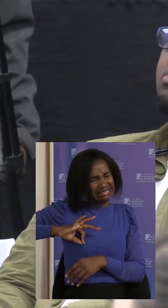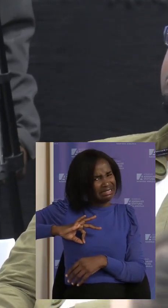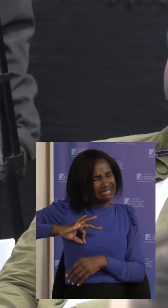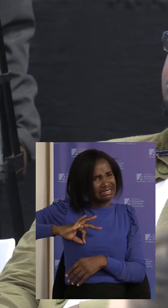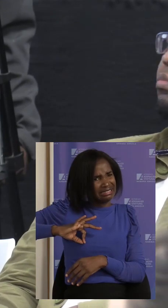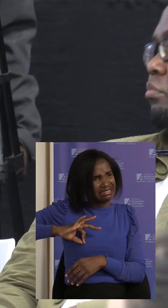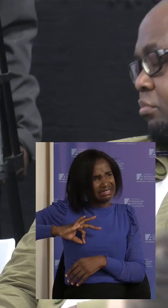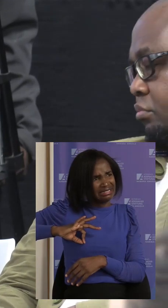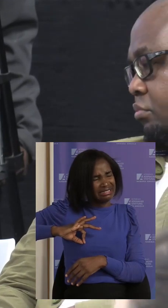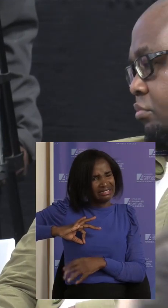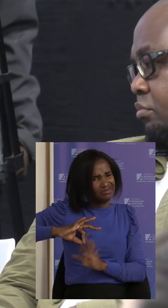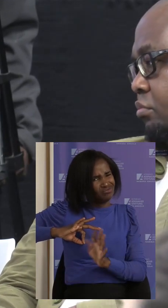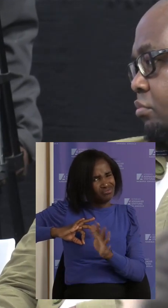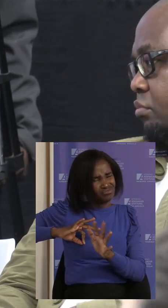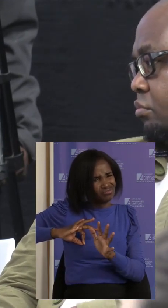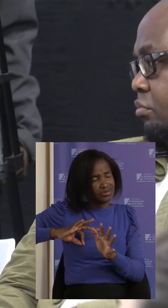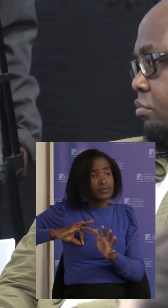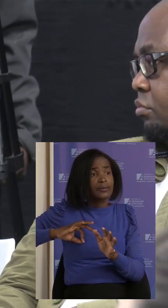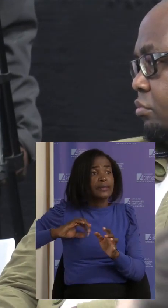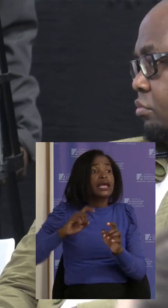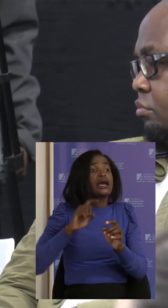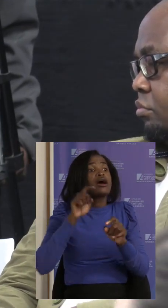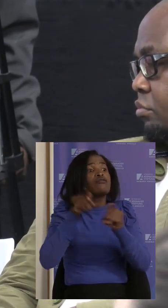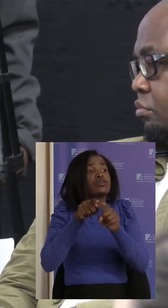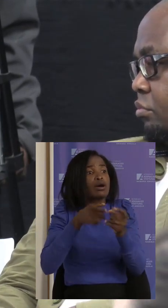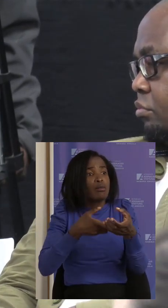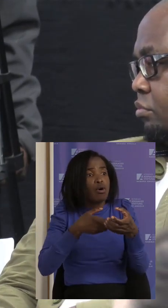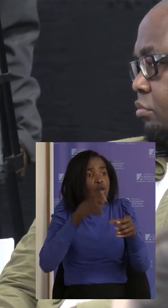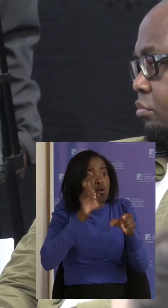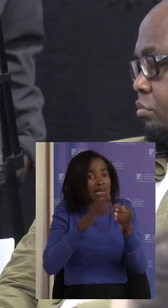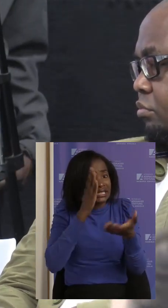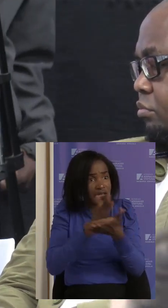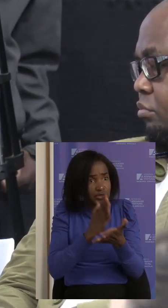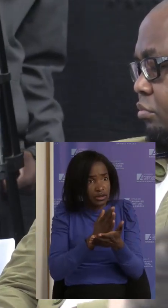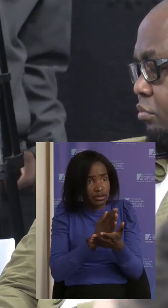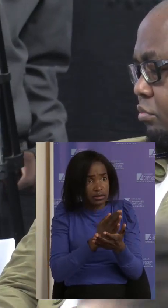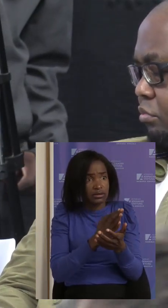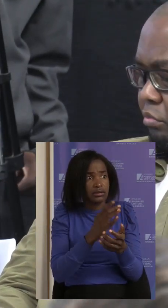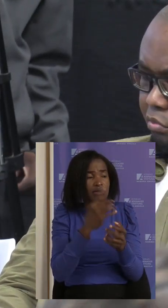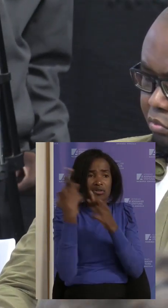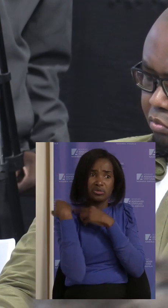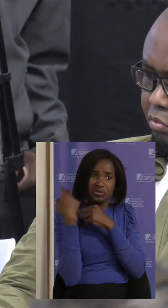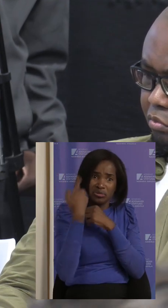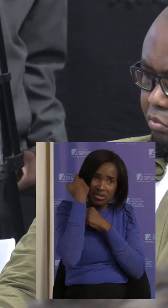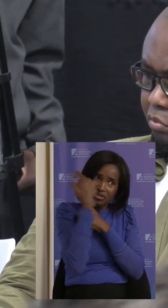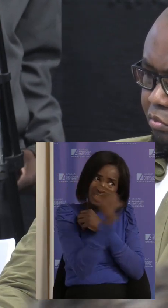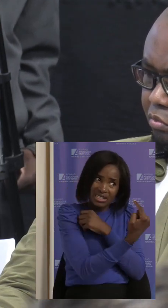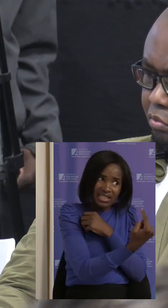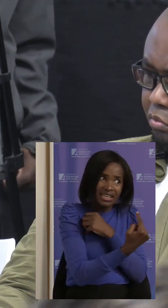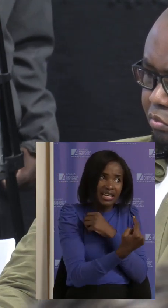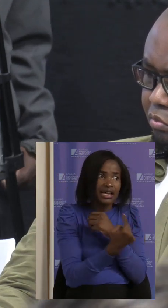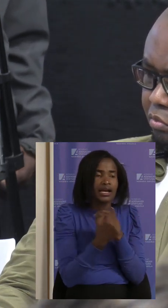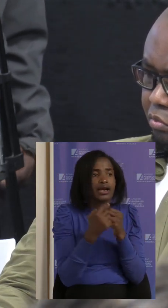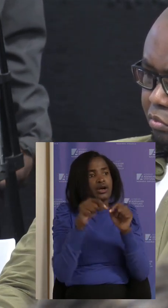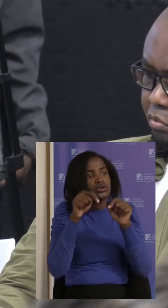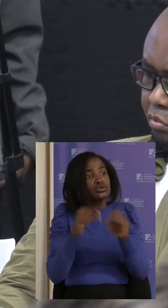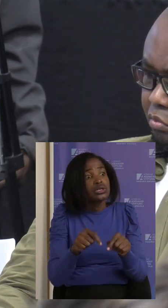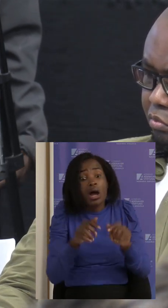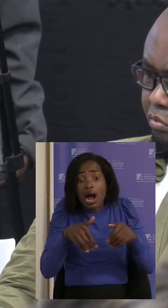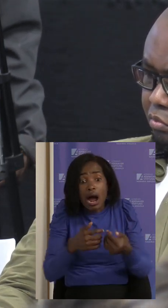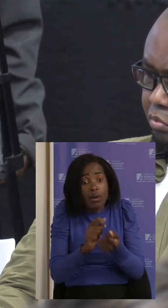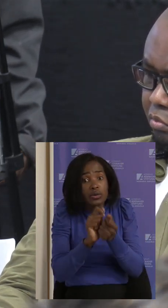question comes in terms of quality assurance, in terms of the ministry itself. What are we spending on quality assurance and